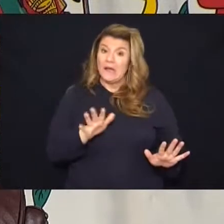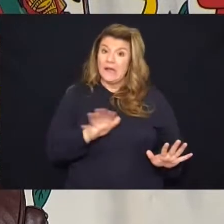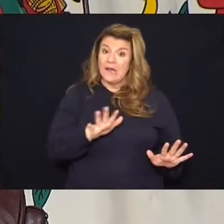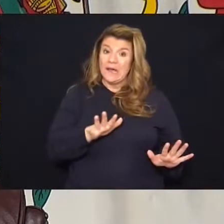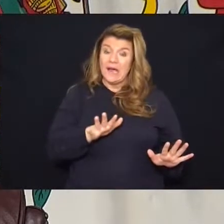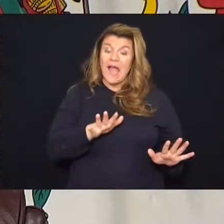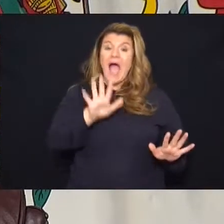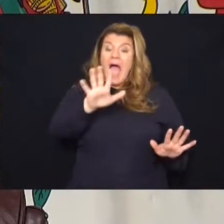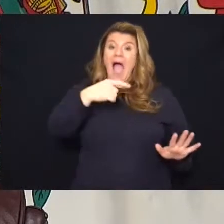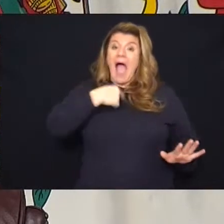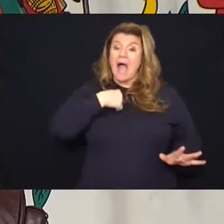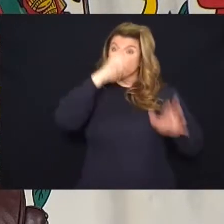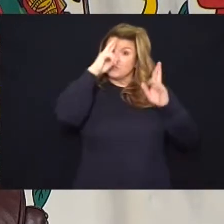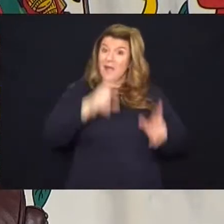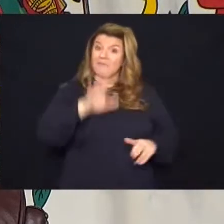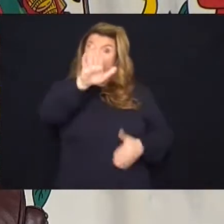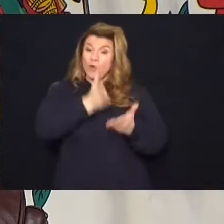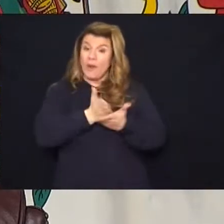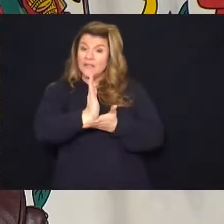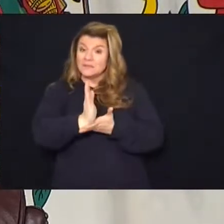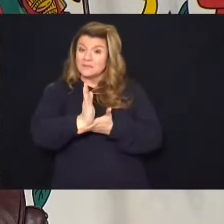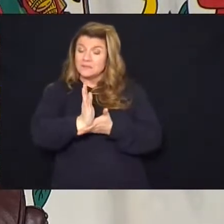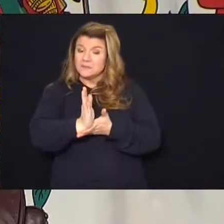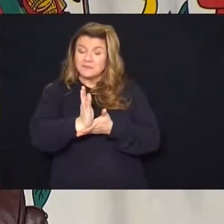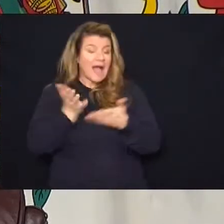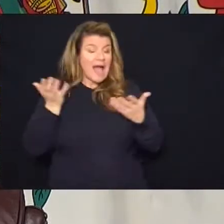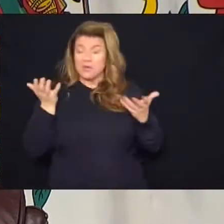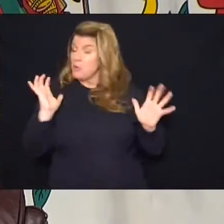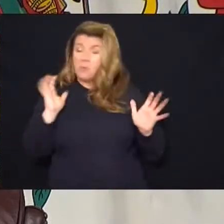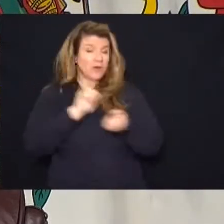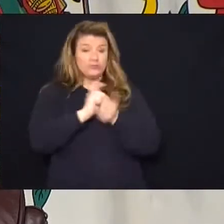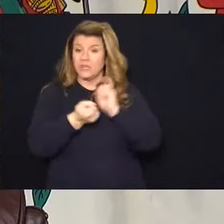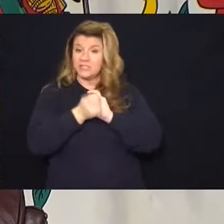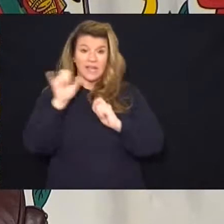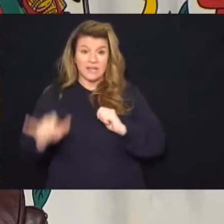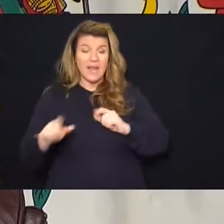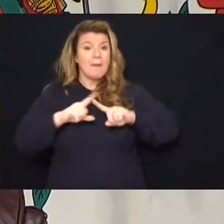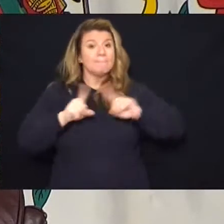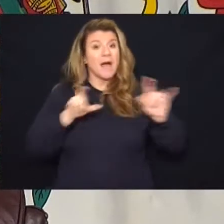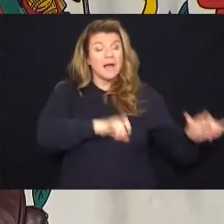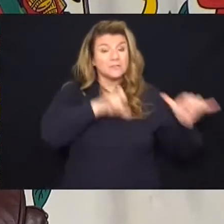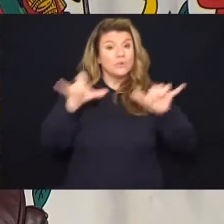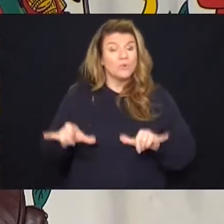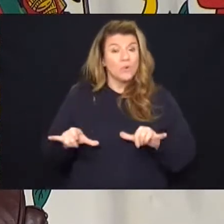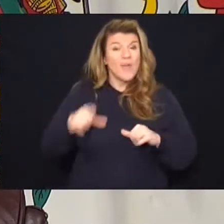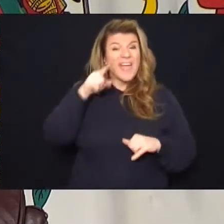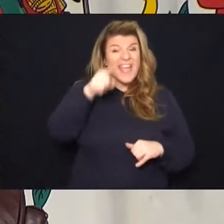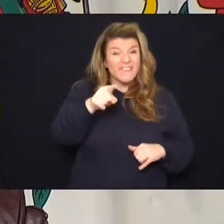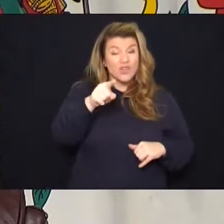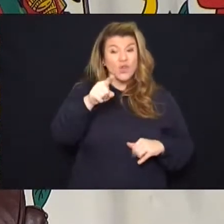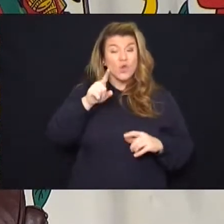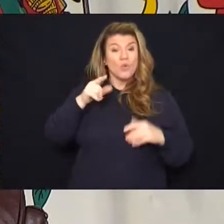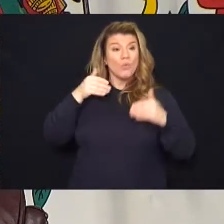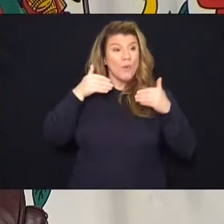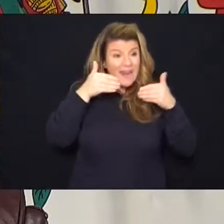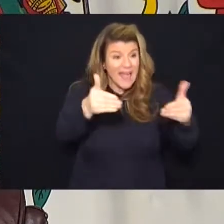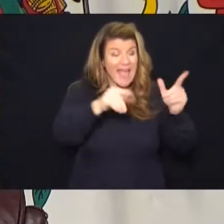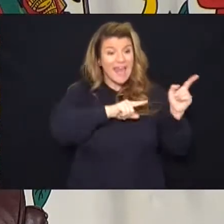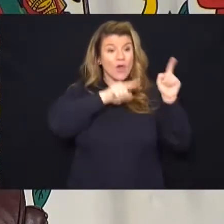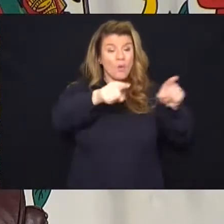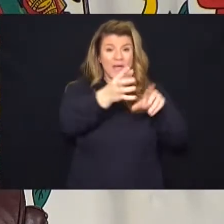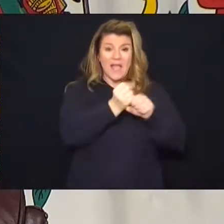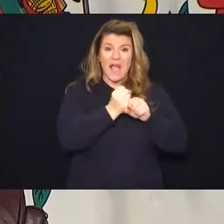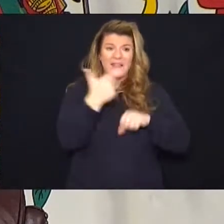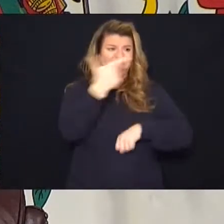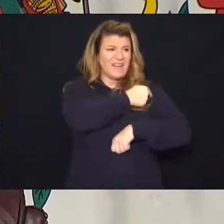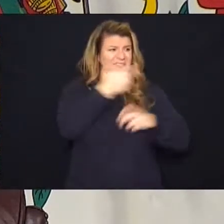everybody's rights, and I'm going to stay that. I'm not going to waver on that whatsoever. But at the same time, if you stepped up and got yourself vaccinated,